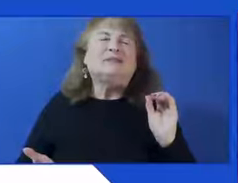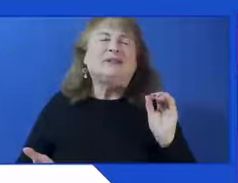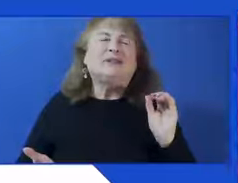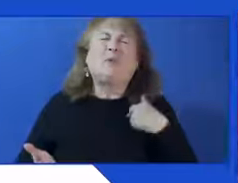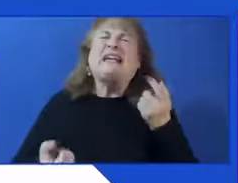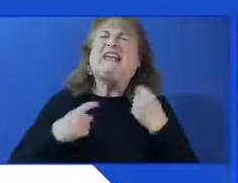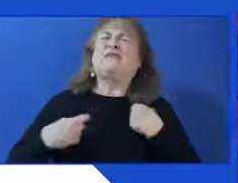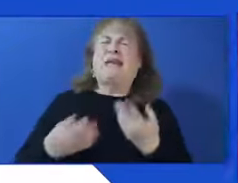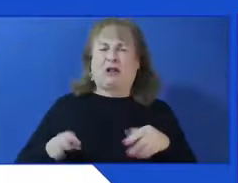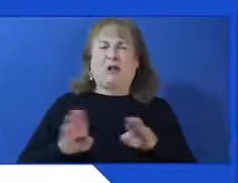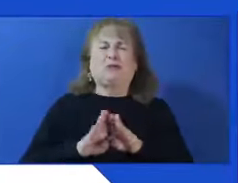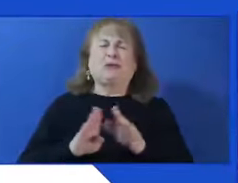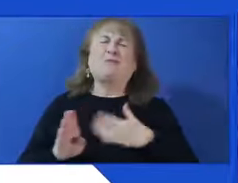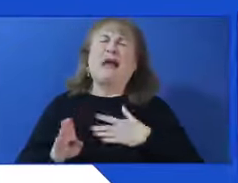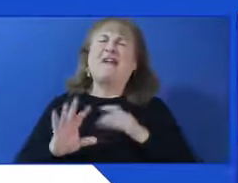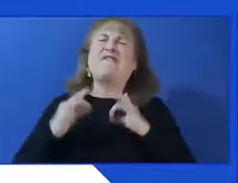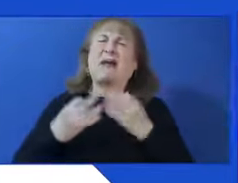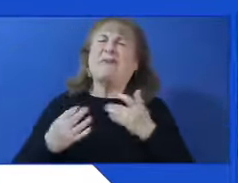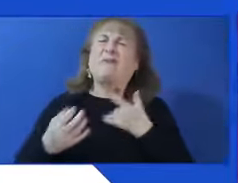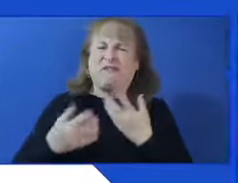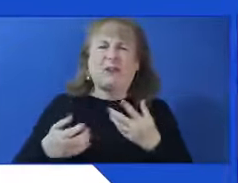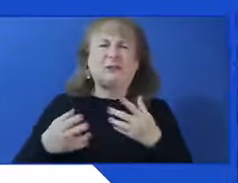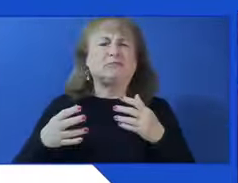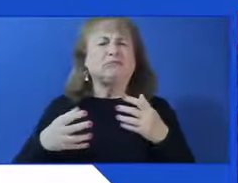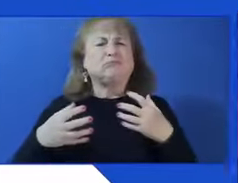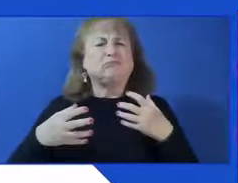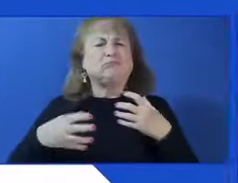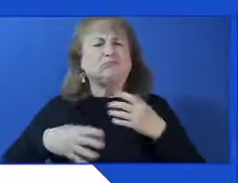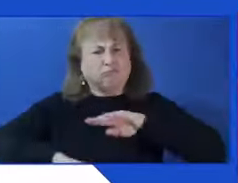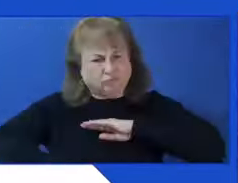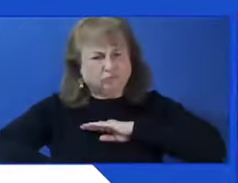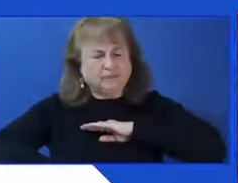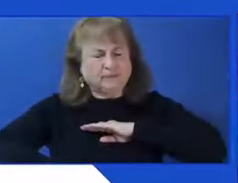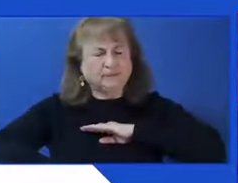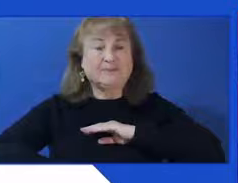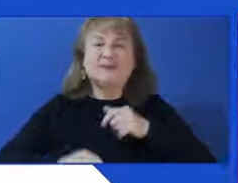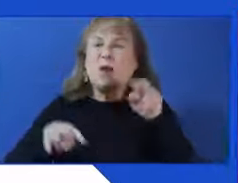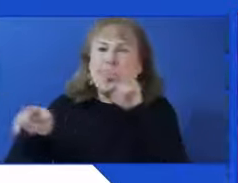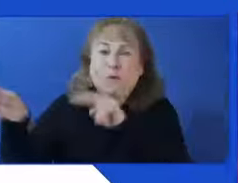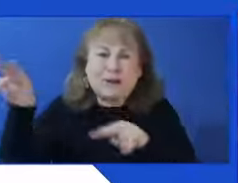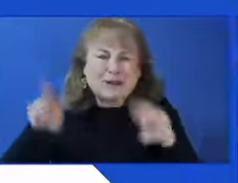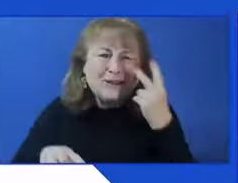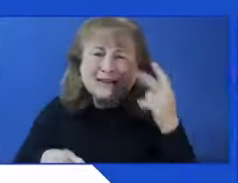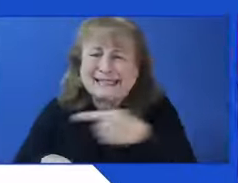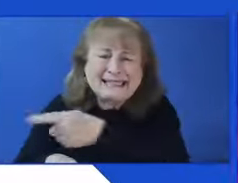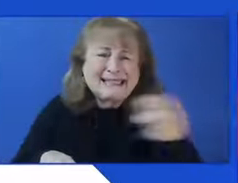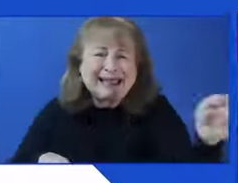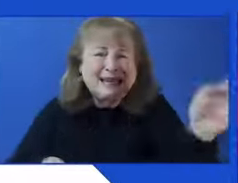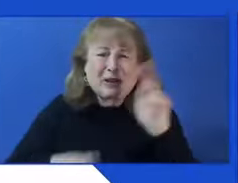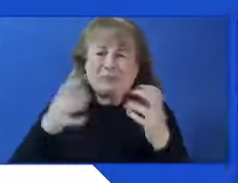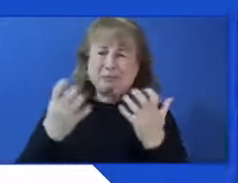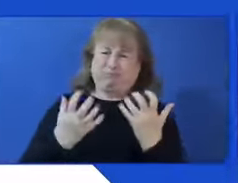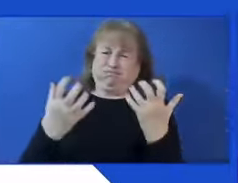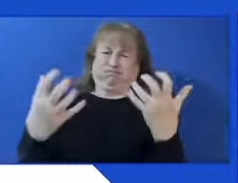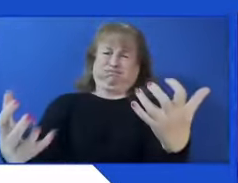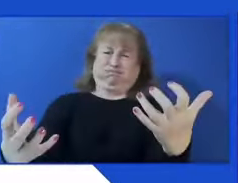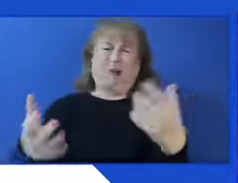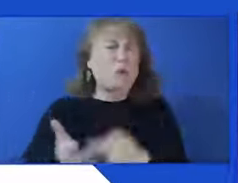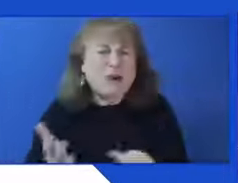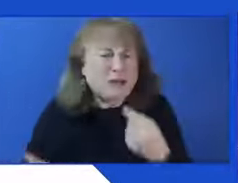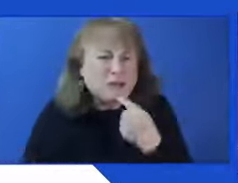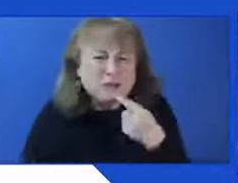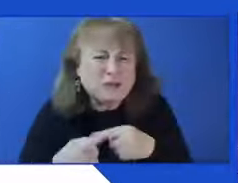me and the whole family. And yeah. As we look out and see so many people gather here today, what would you like to say to